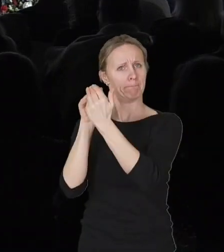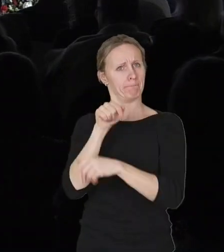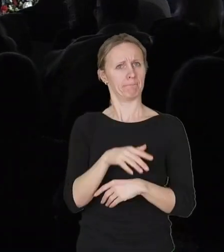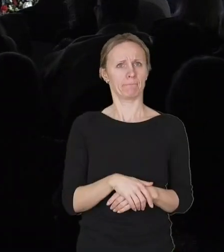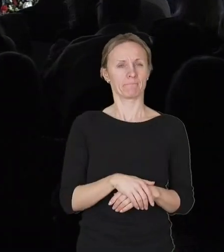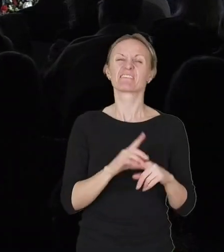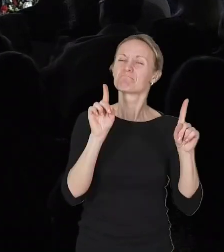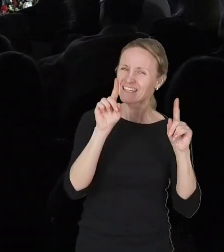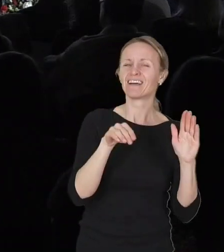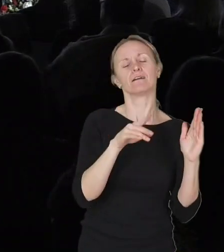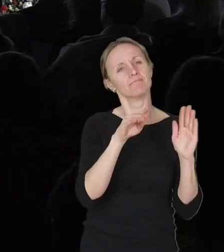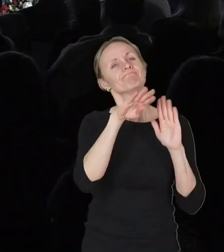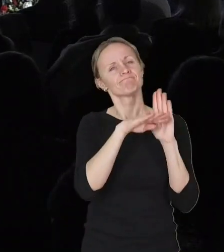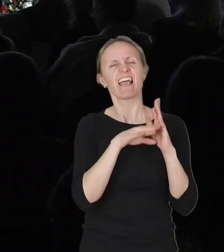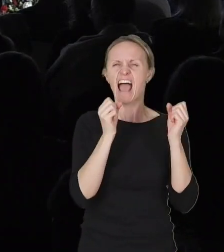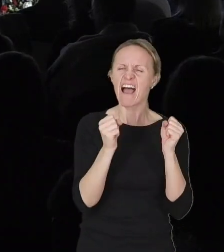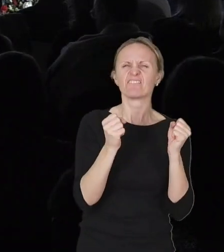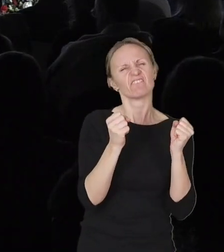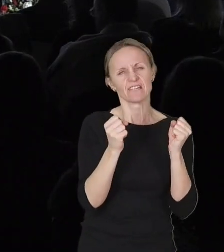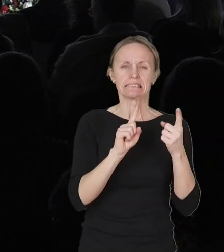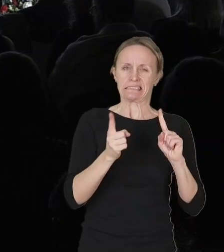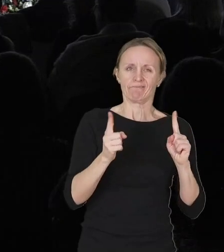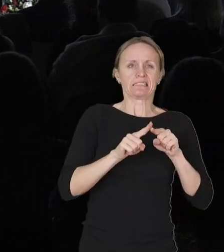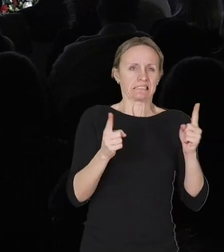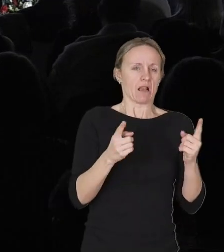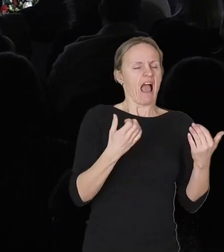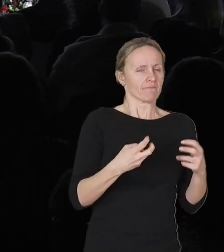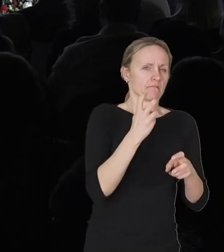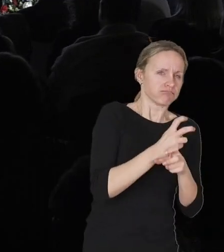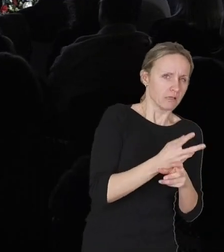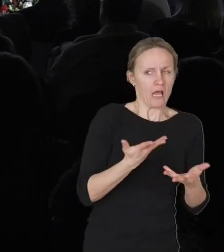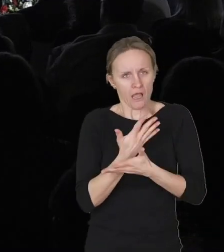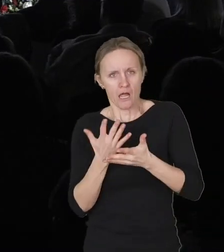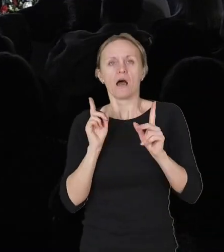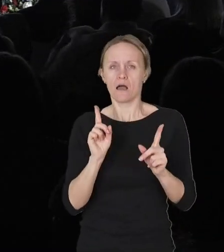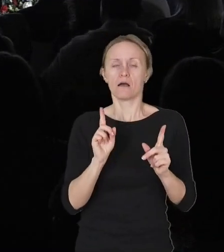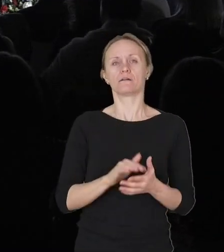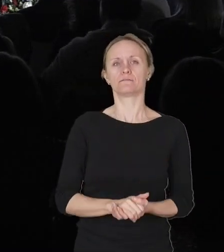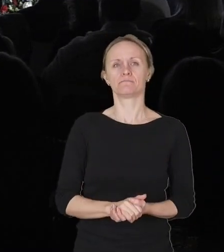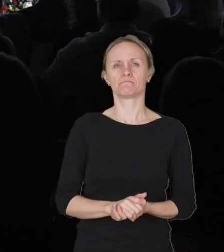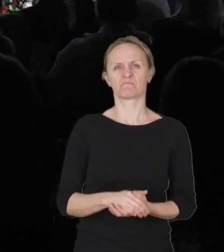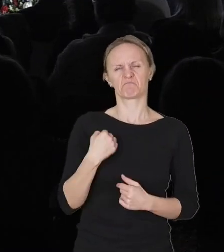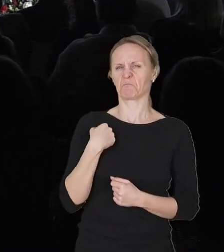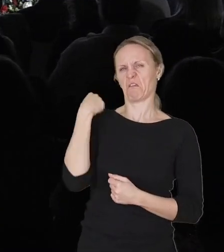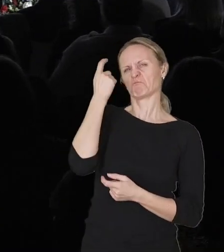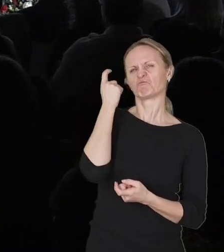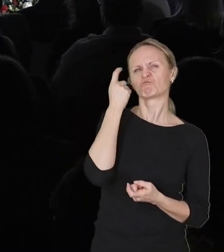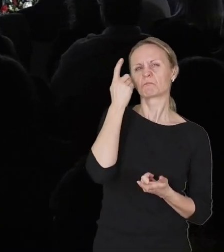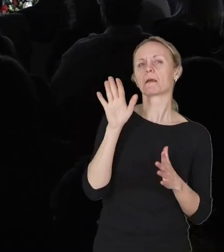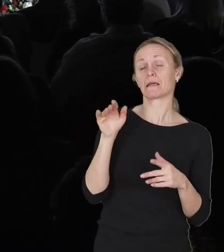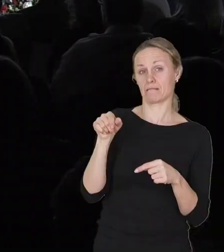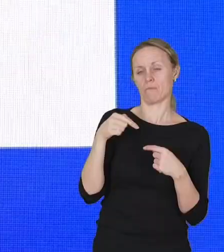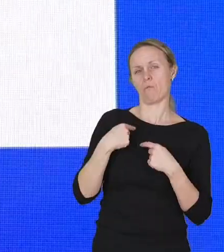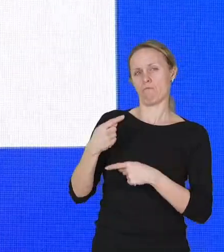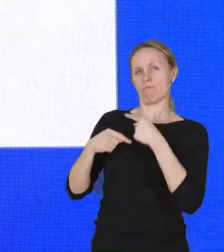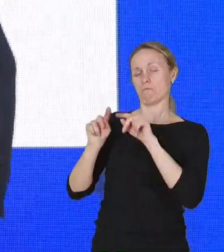least I think something which we can dig later. No, I think the general idea is good, but I think in this terms of